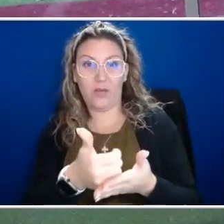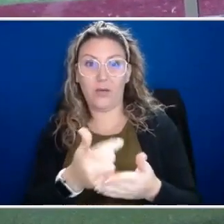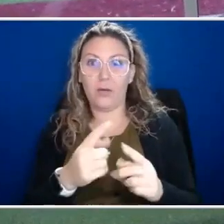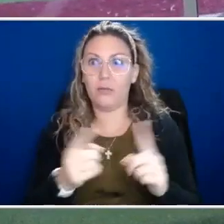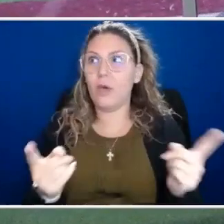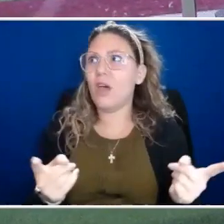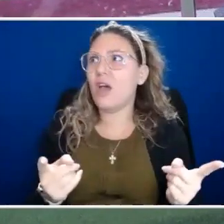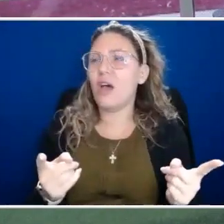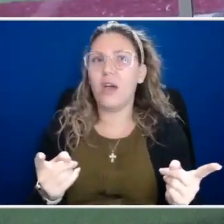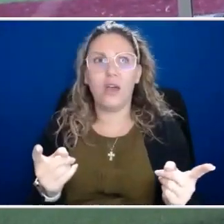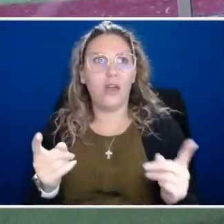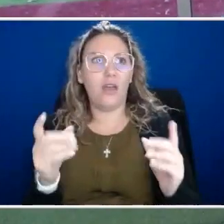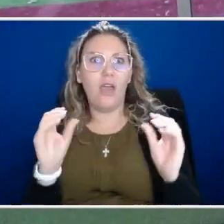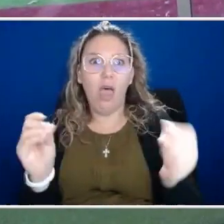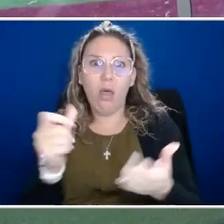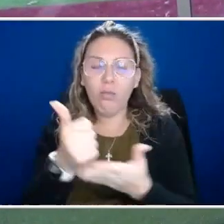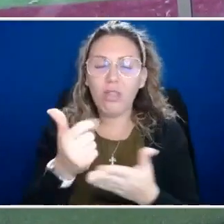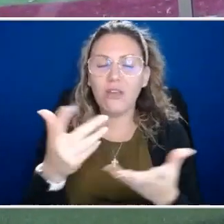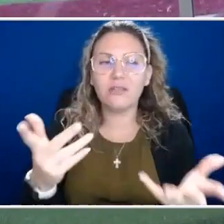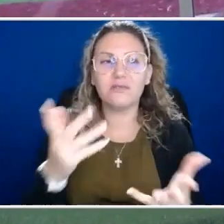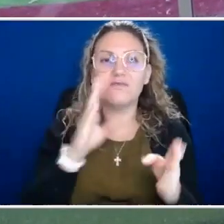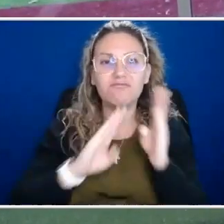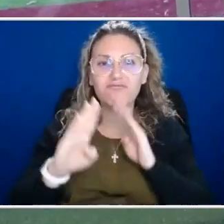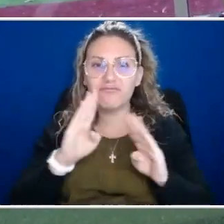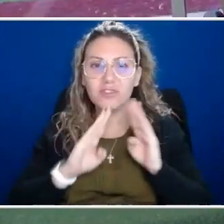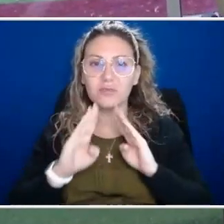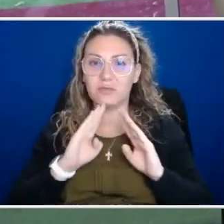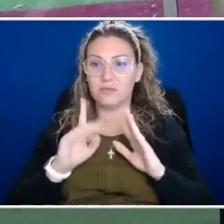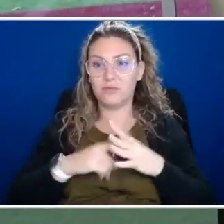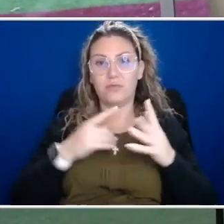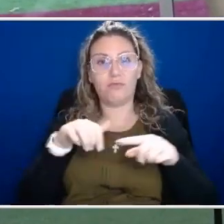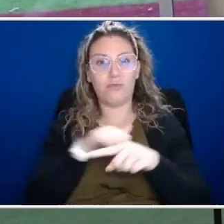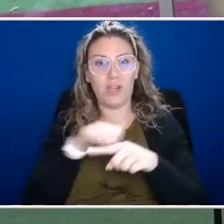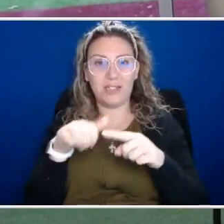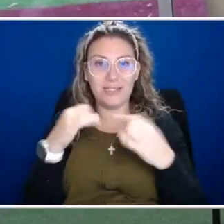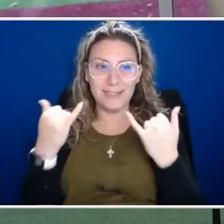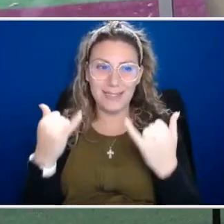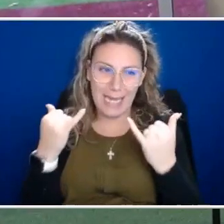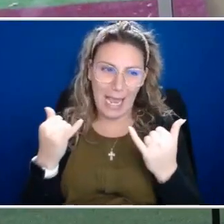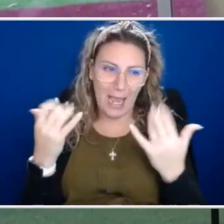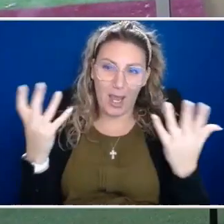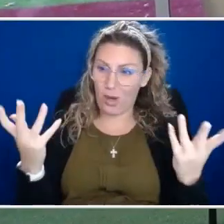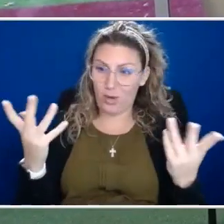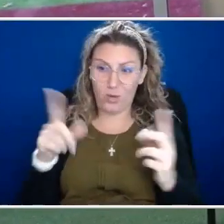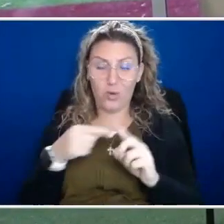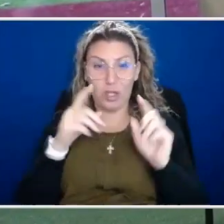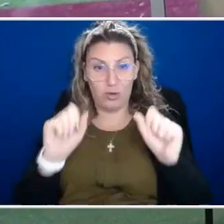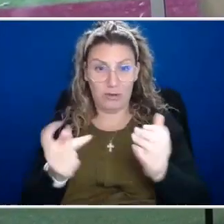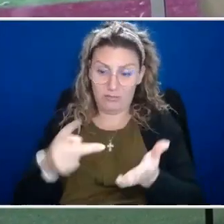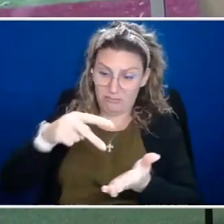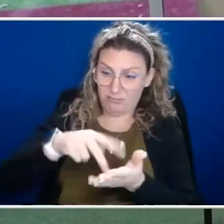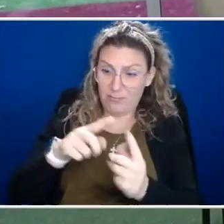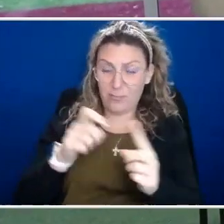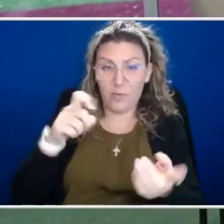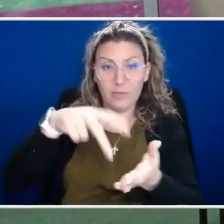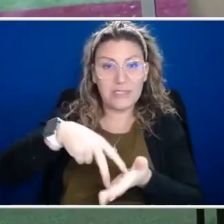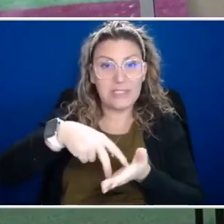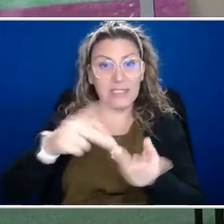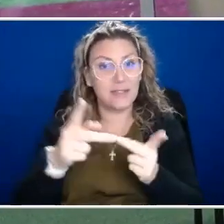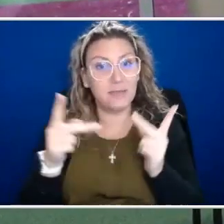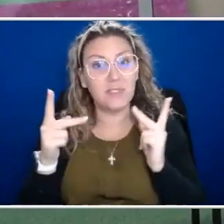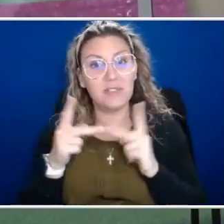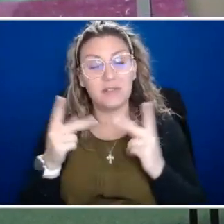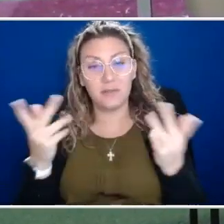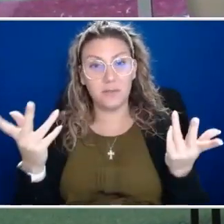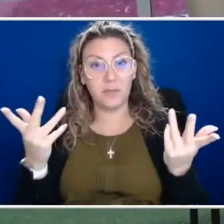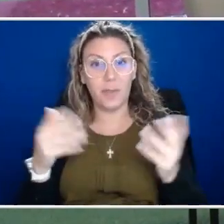frustrating that must have felt. So to start practicing these things now, when you can get up out of a standing position, so you don't lose